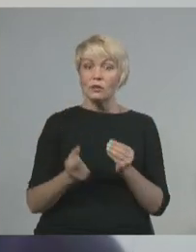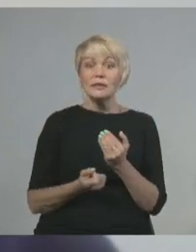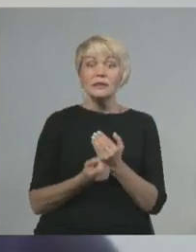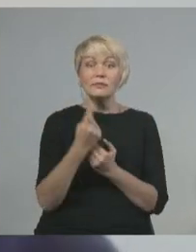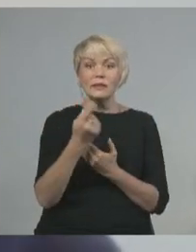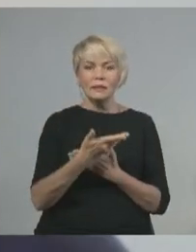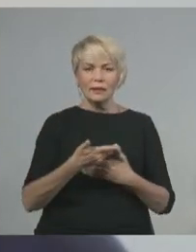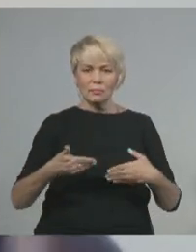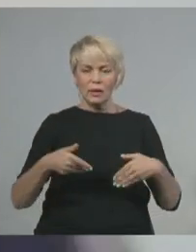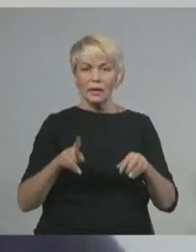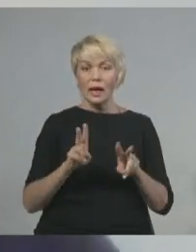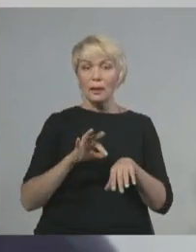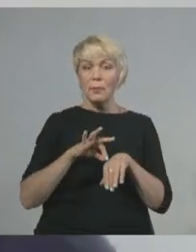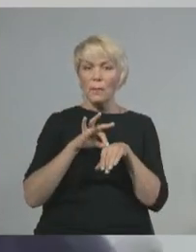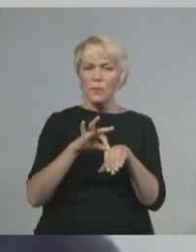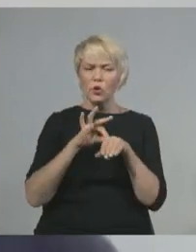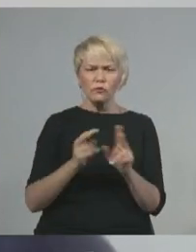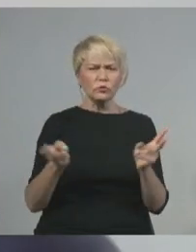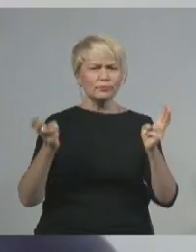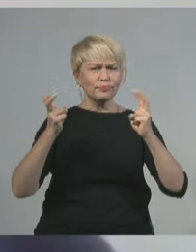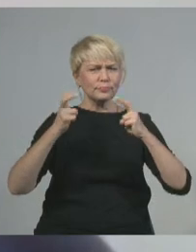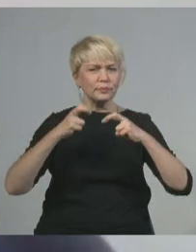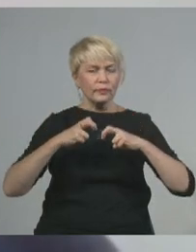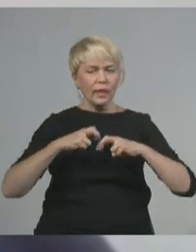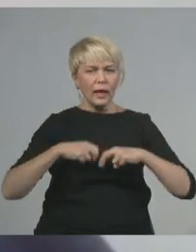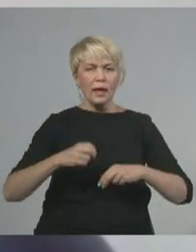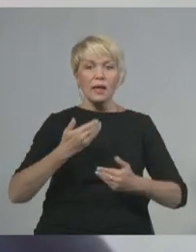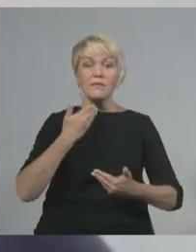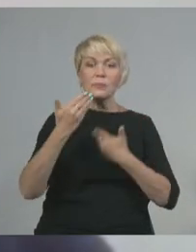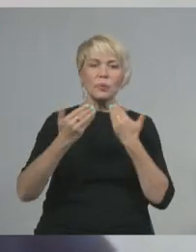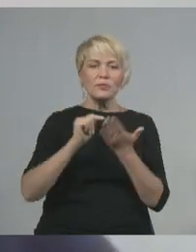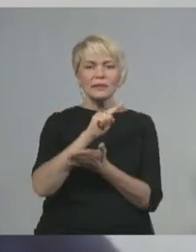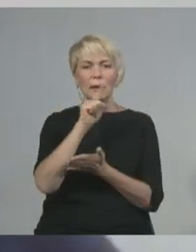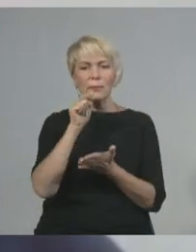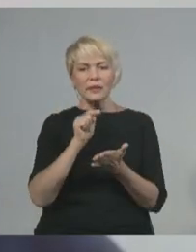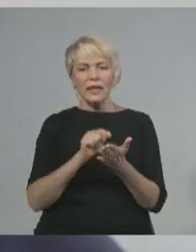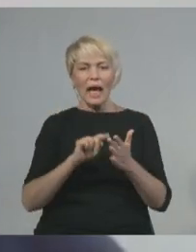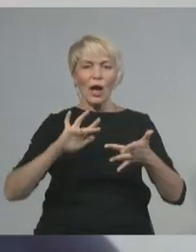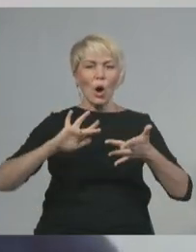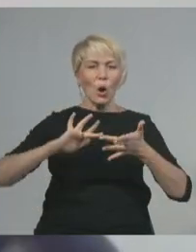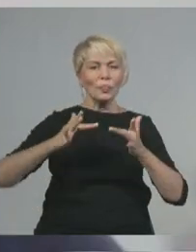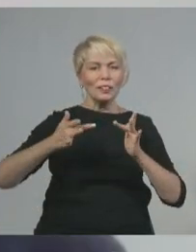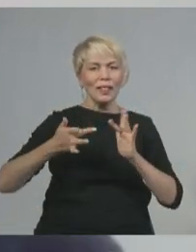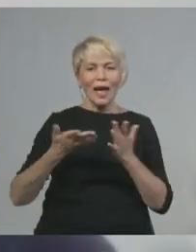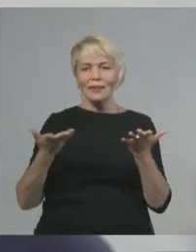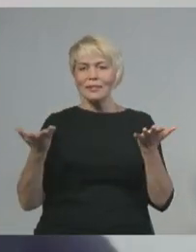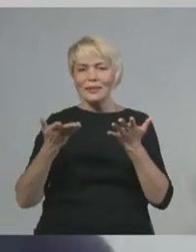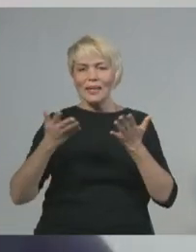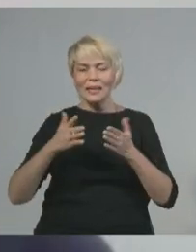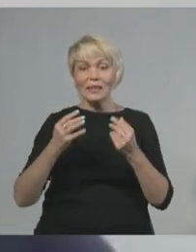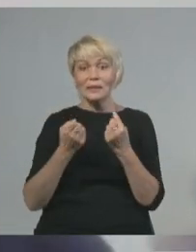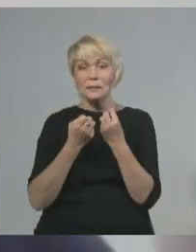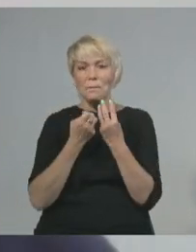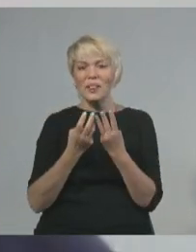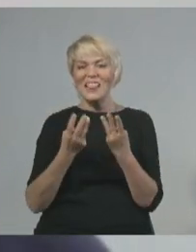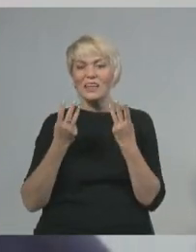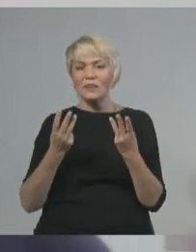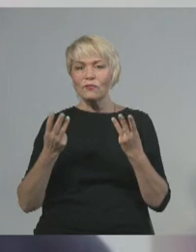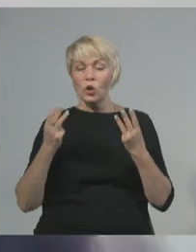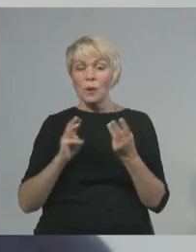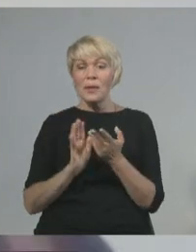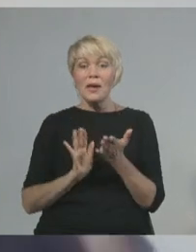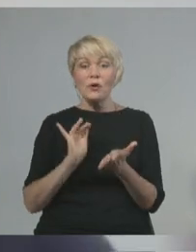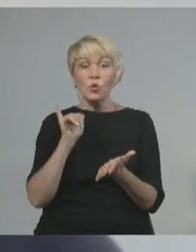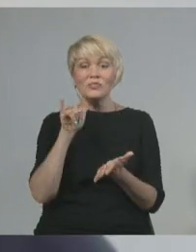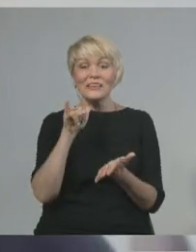investigation answer the question answer the criticism establishing like a respectful dialogue understanding